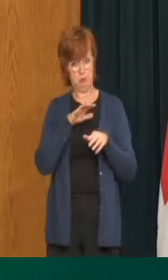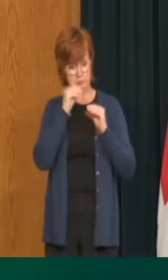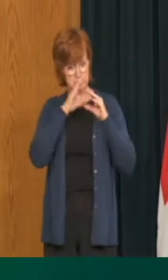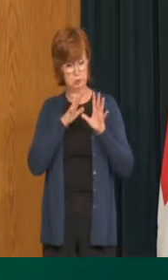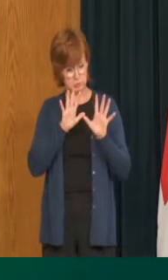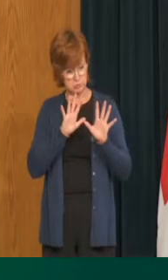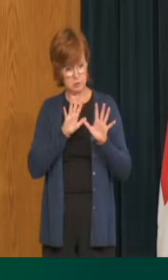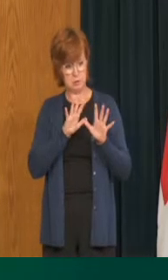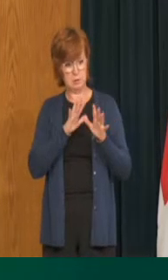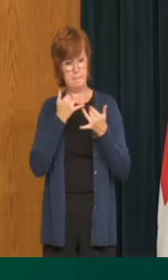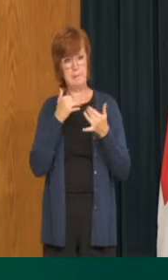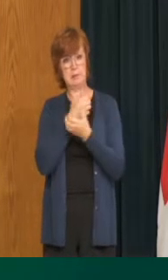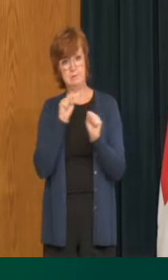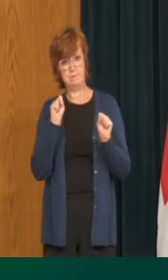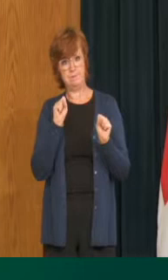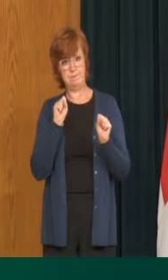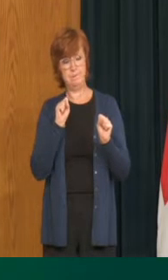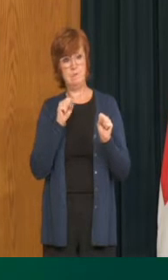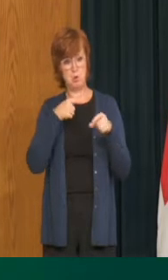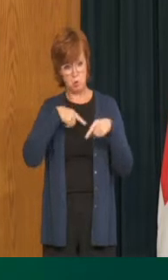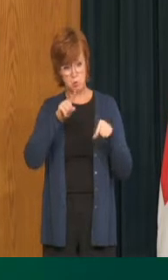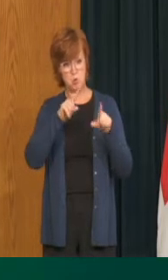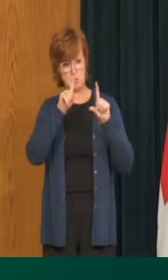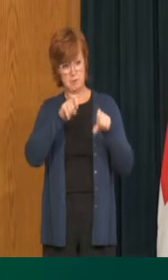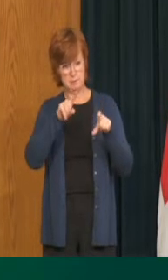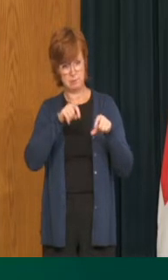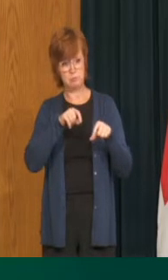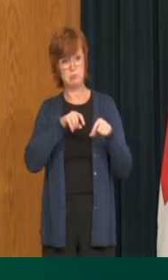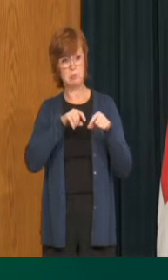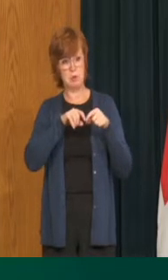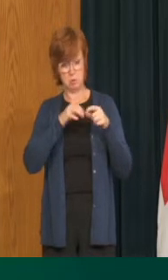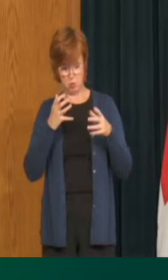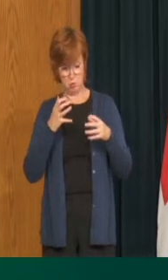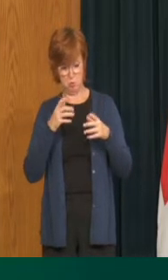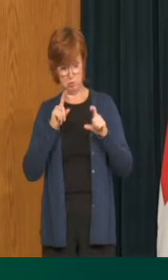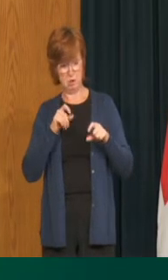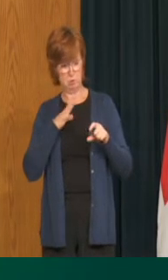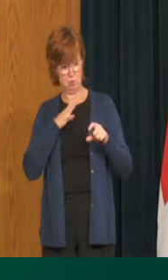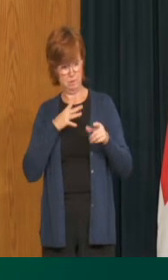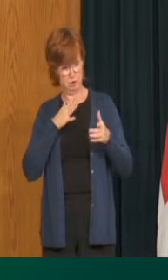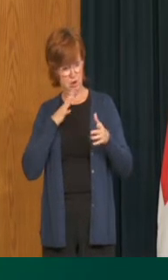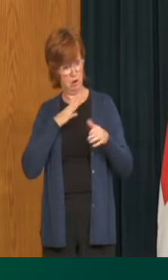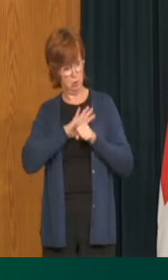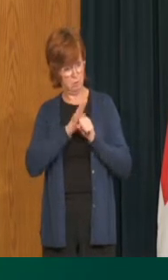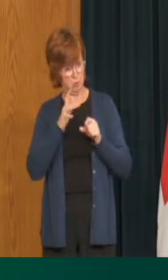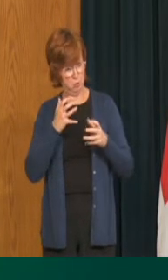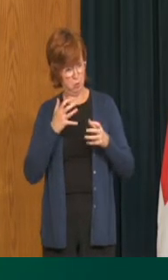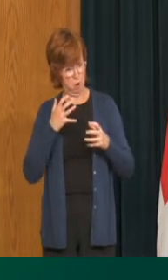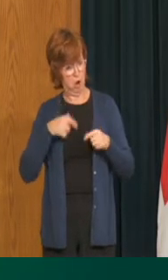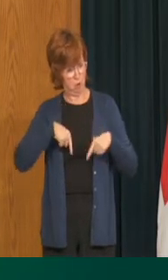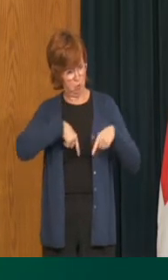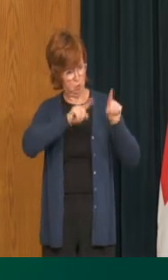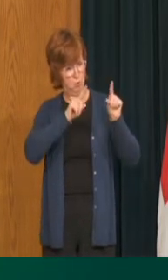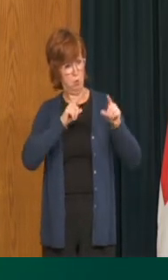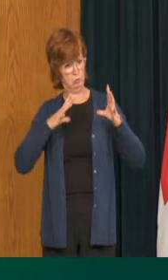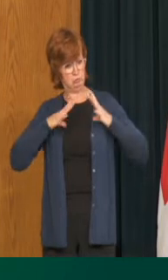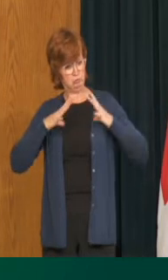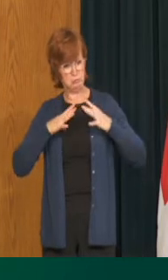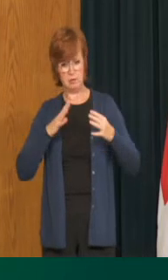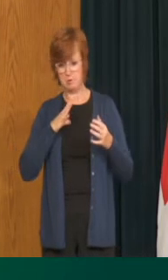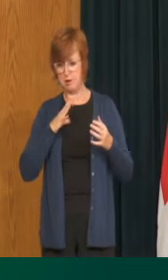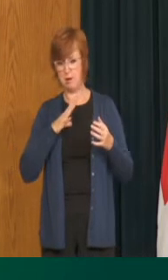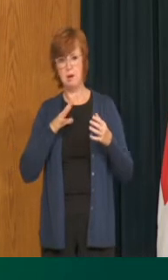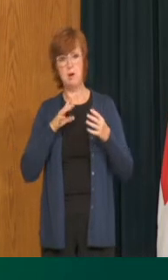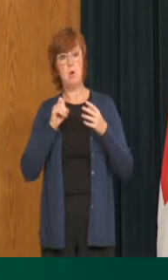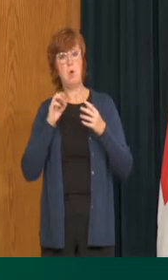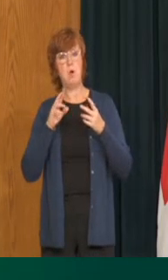want to get tested, and if it's negative, it's reassurance. And throughout the coming weeks and months, get tested at the slightest sign